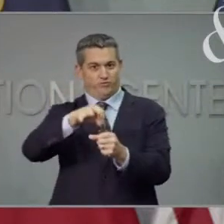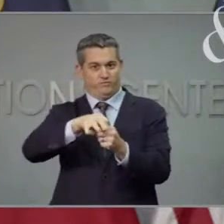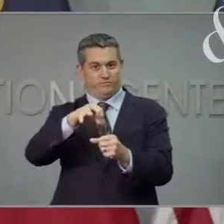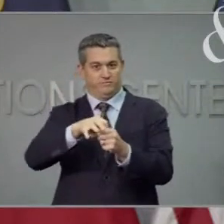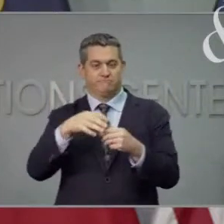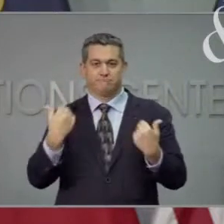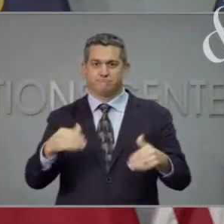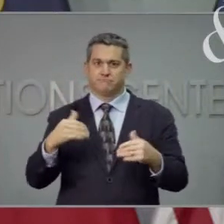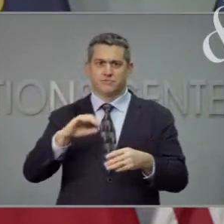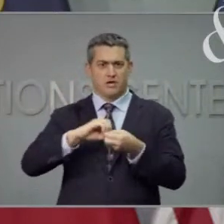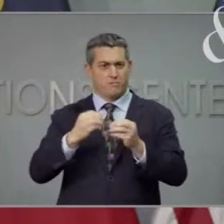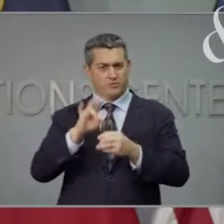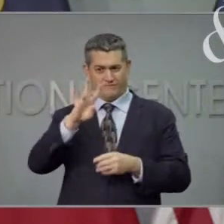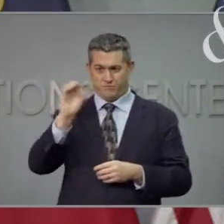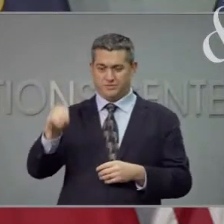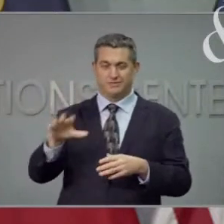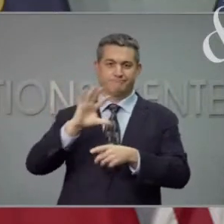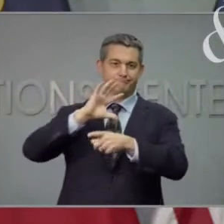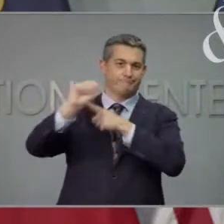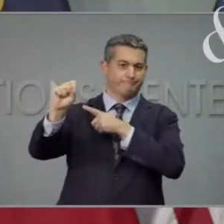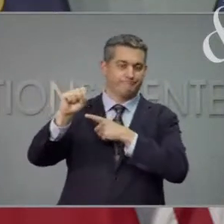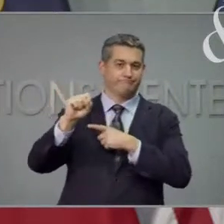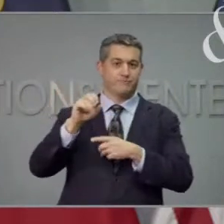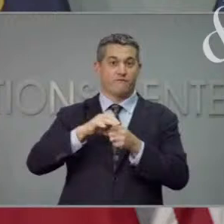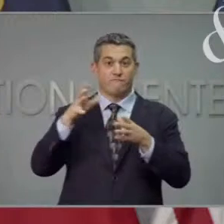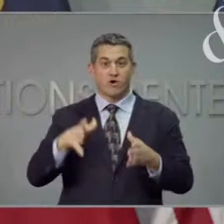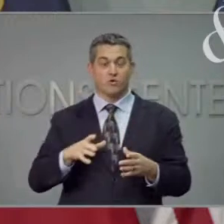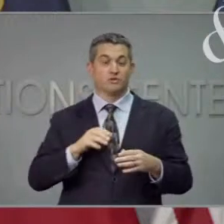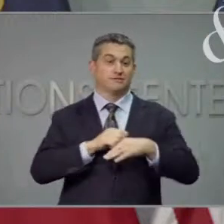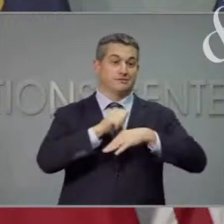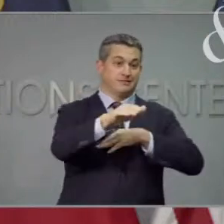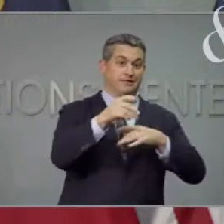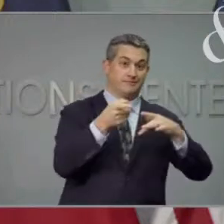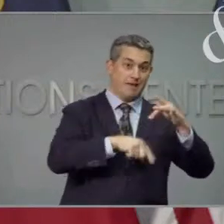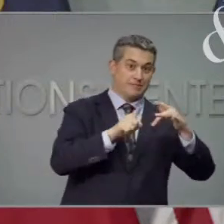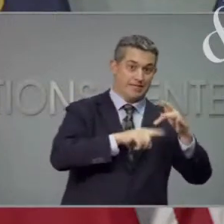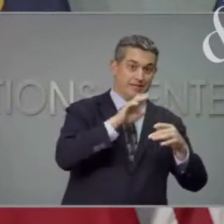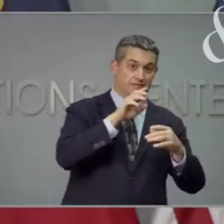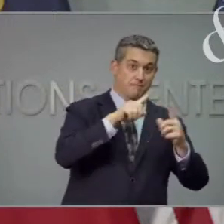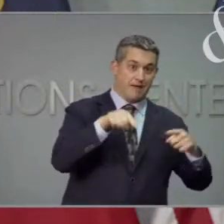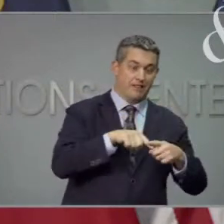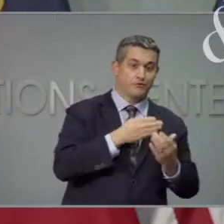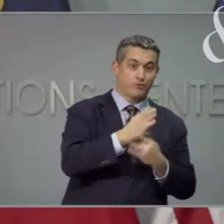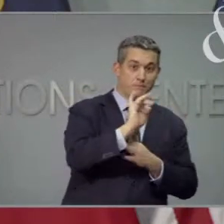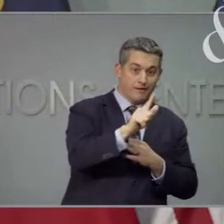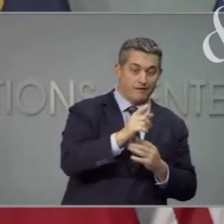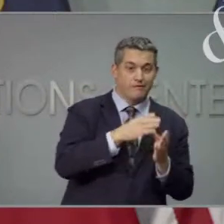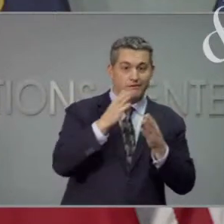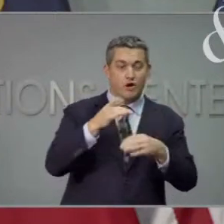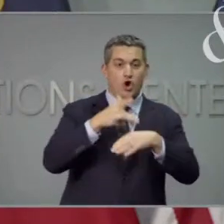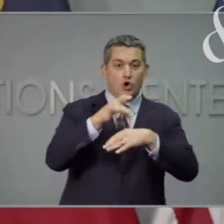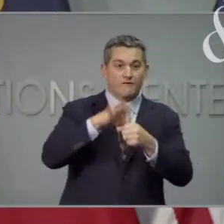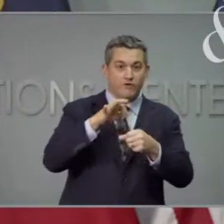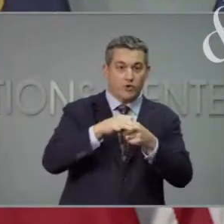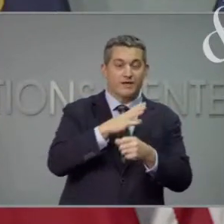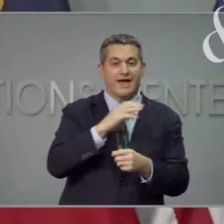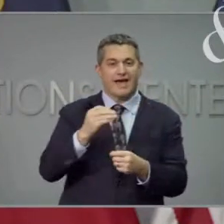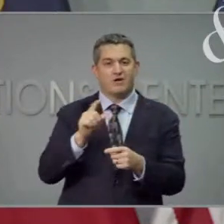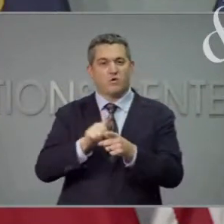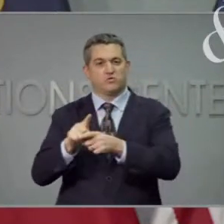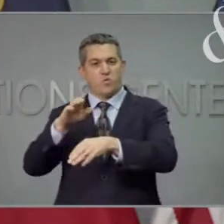is simply astounding. Voters cast their ballots absentee by mail, during our early voting period, and on election